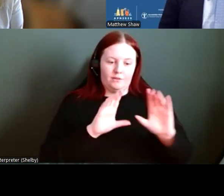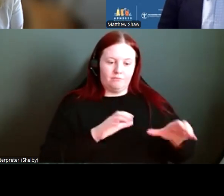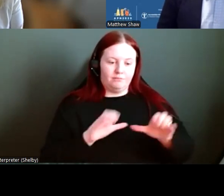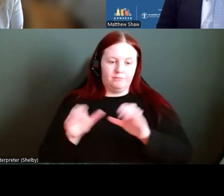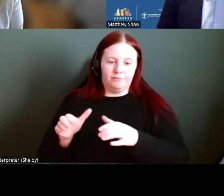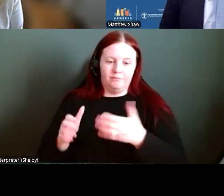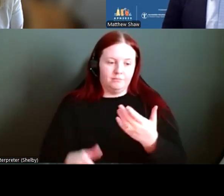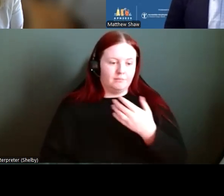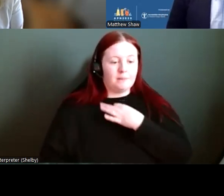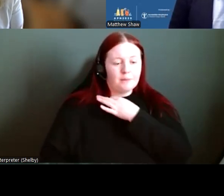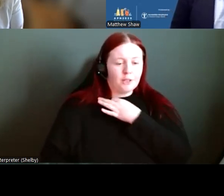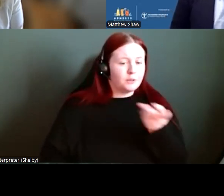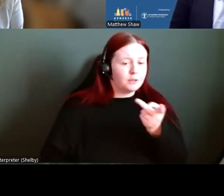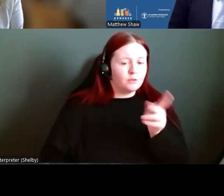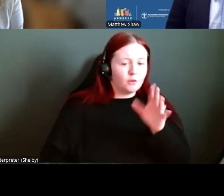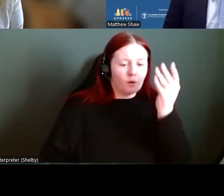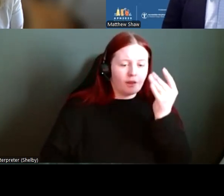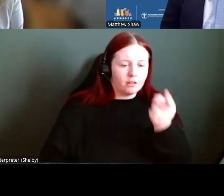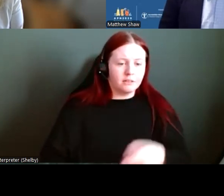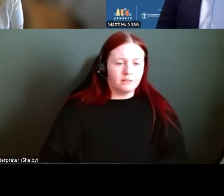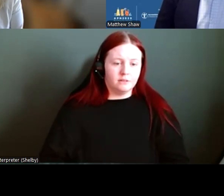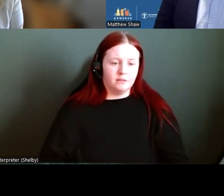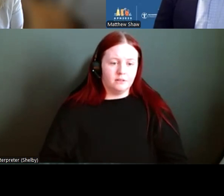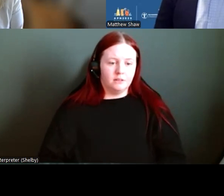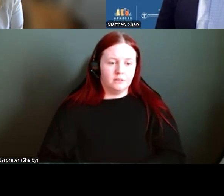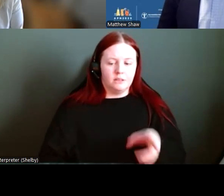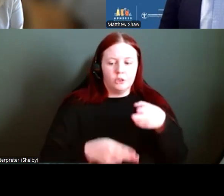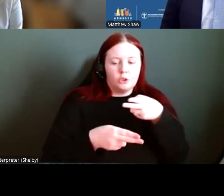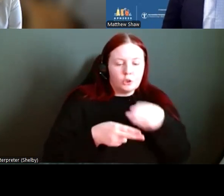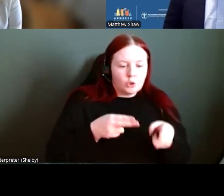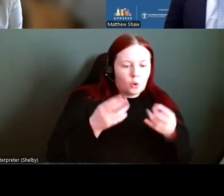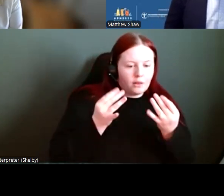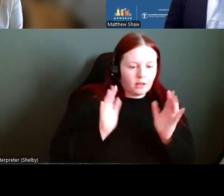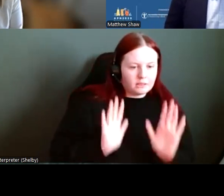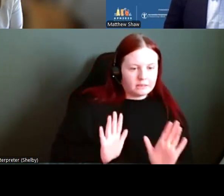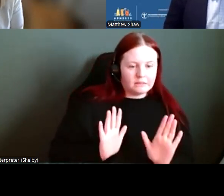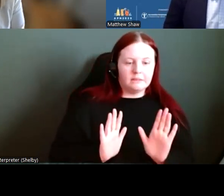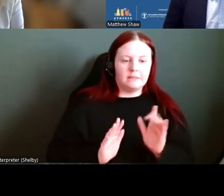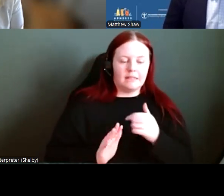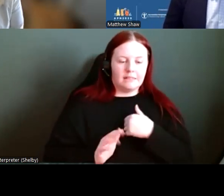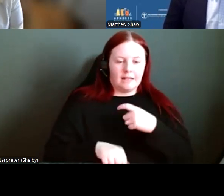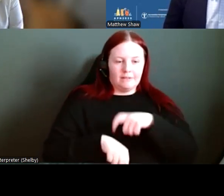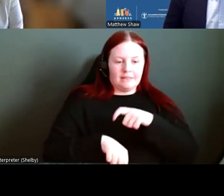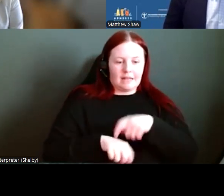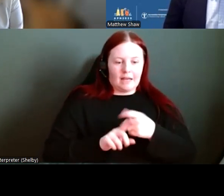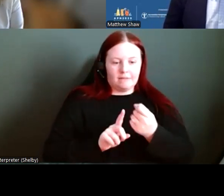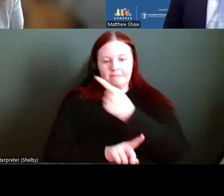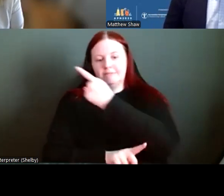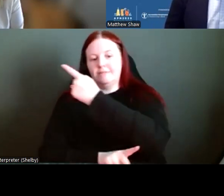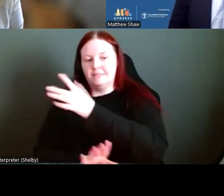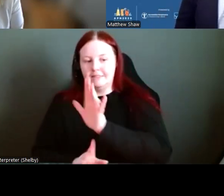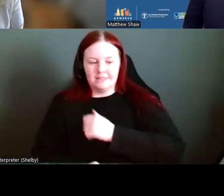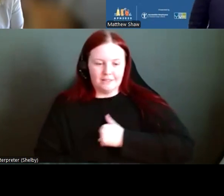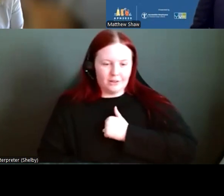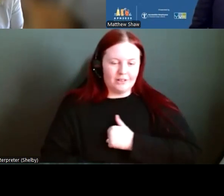Matthew, curious your thoughts on that. We have to keep short thoughts on it. Oh, So, because I have thrown us off book here. I went off book with